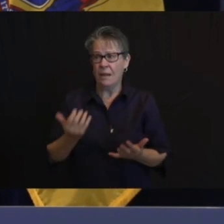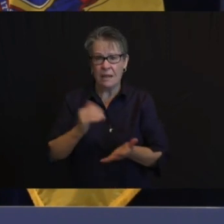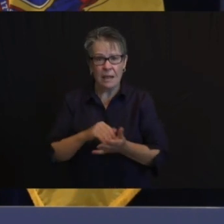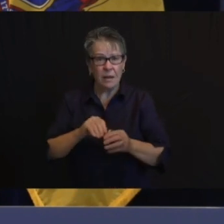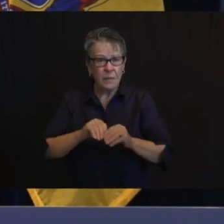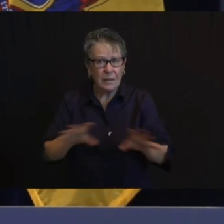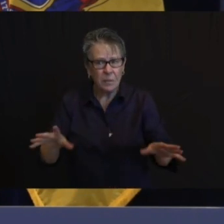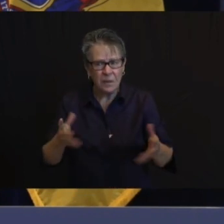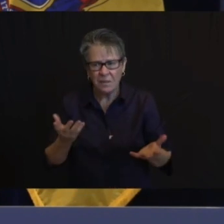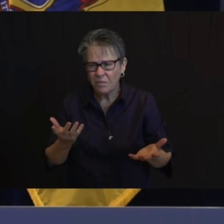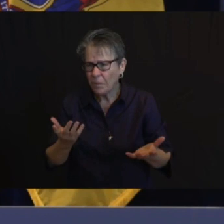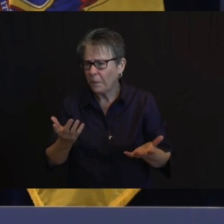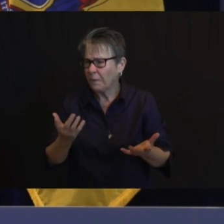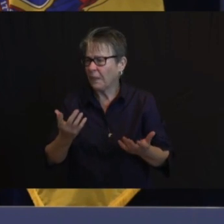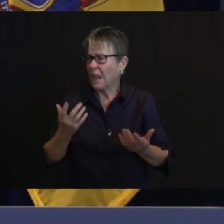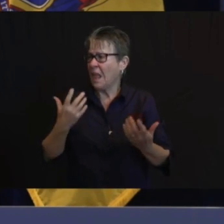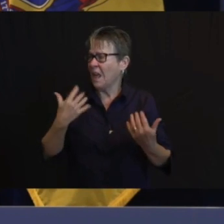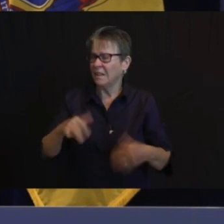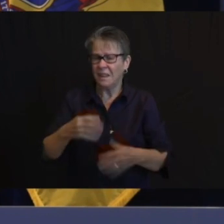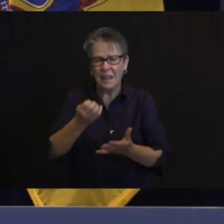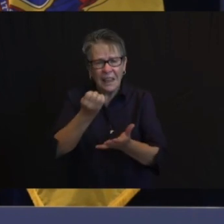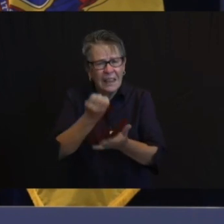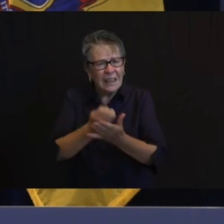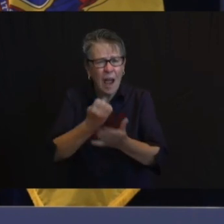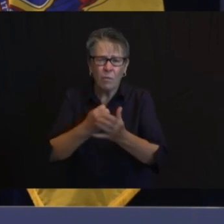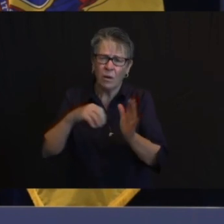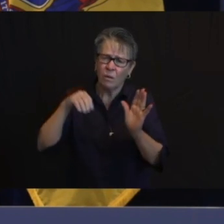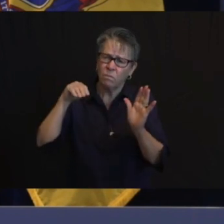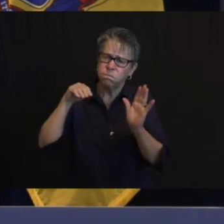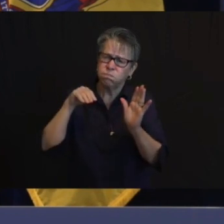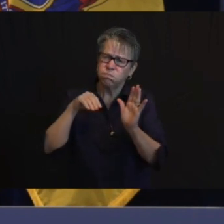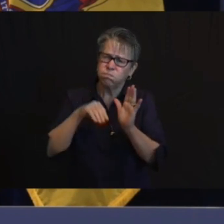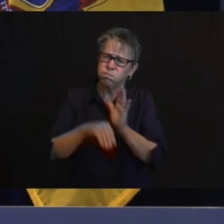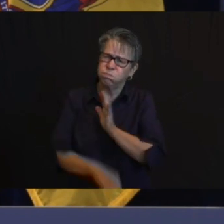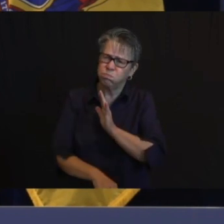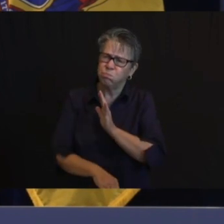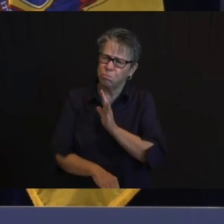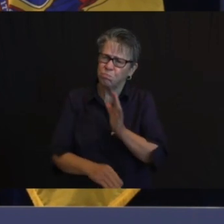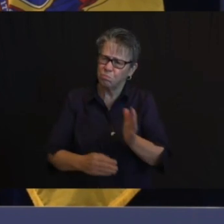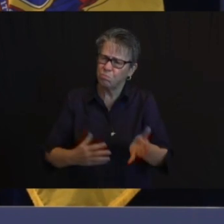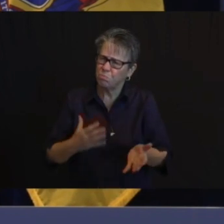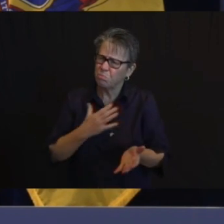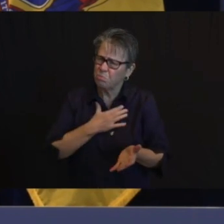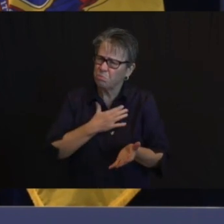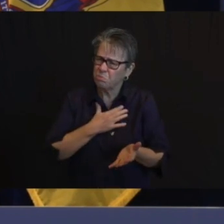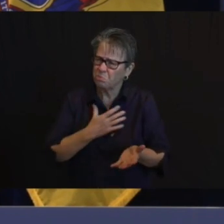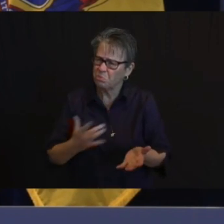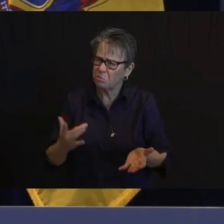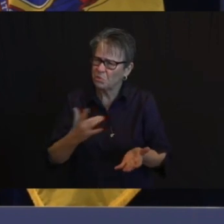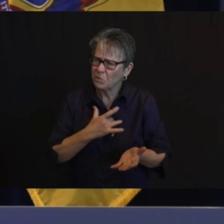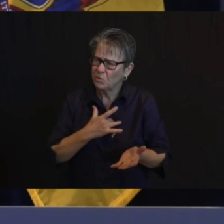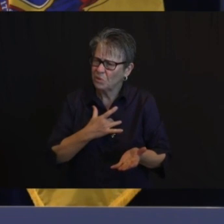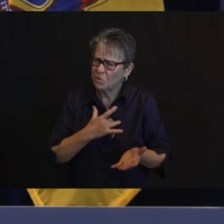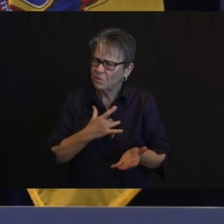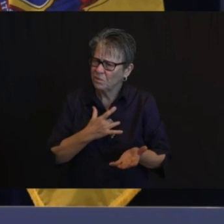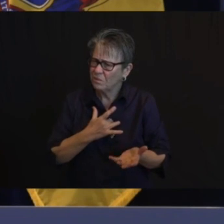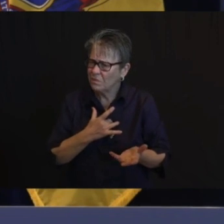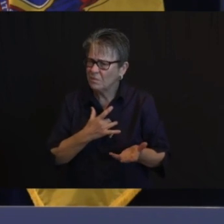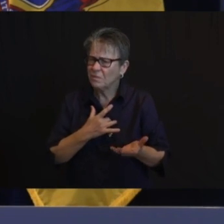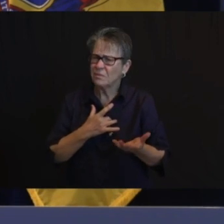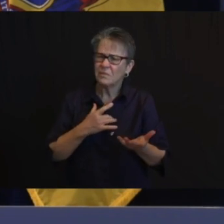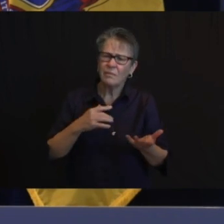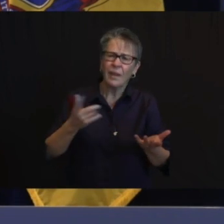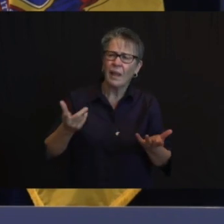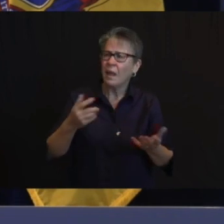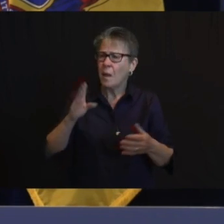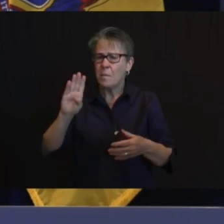yourself to. And on top of that, we haven't talked as much about this lately, the national moment of reckoning coming to face with the stain